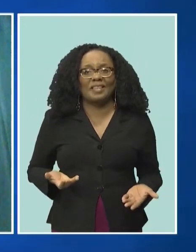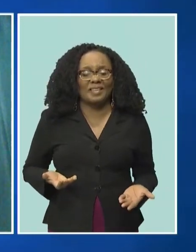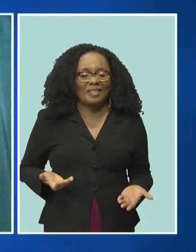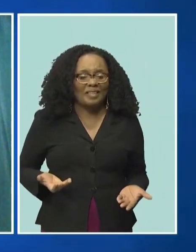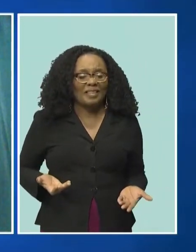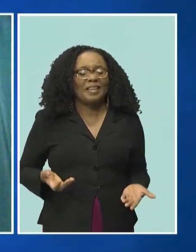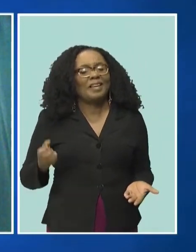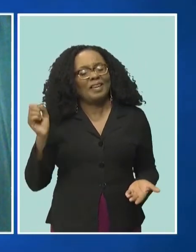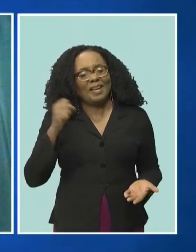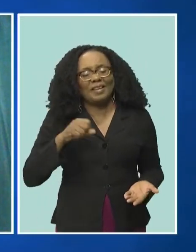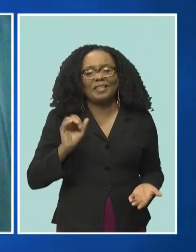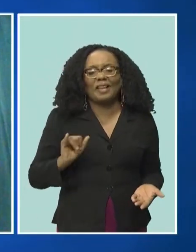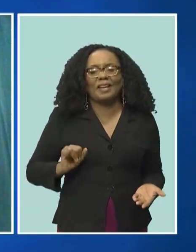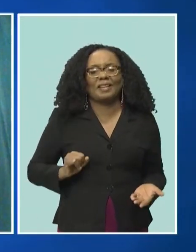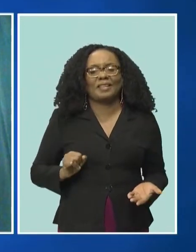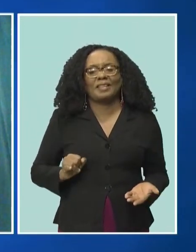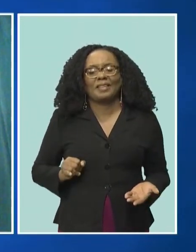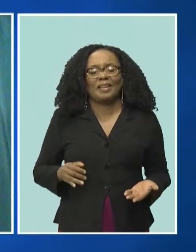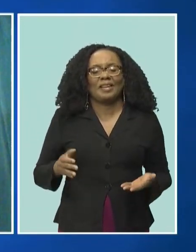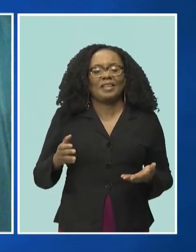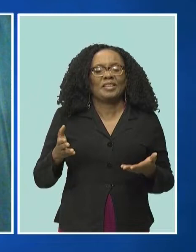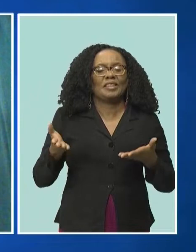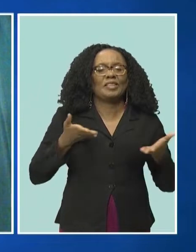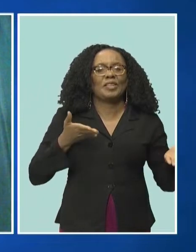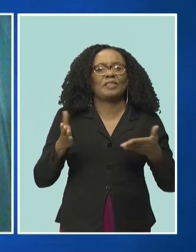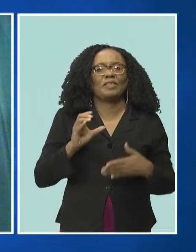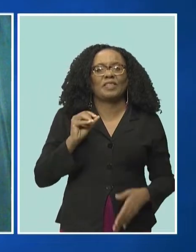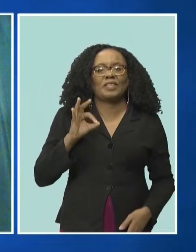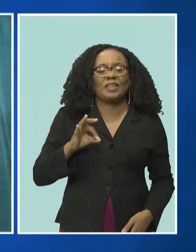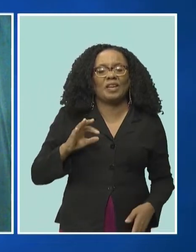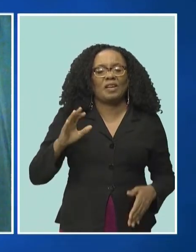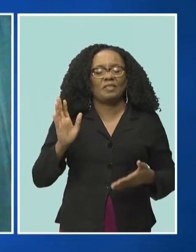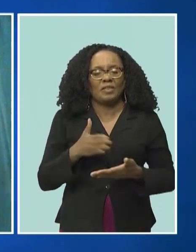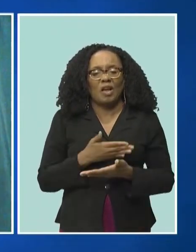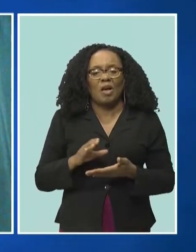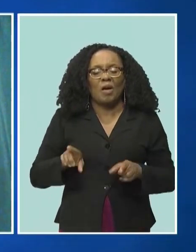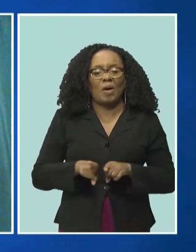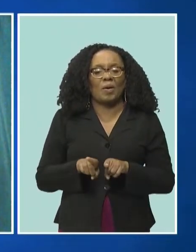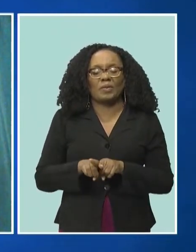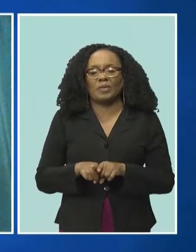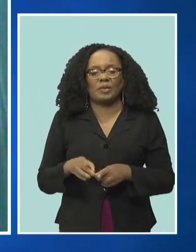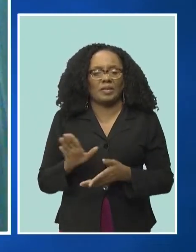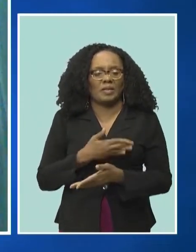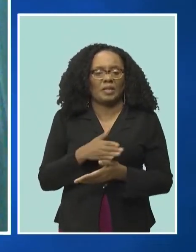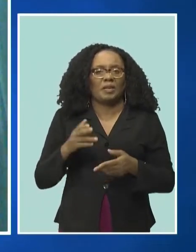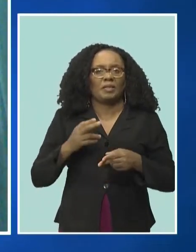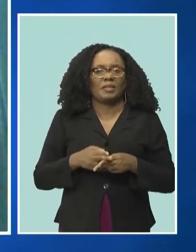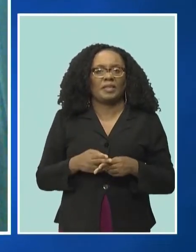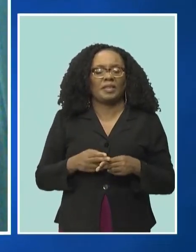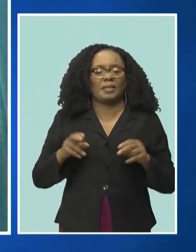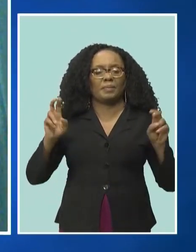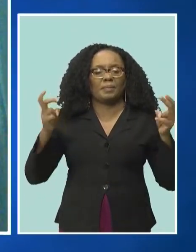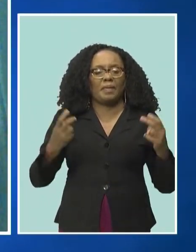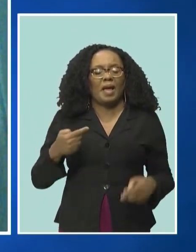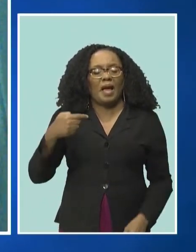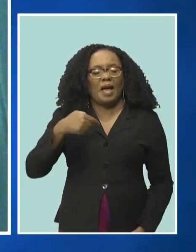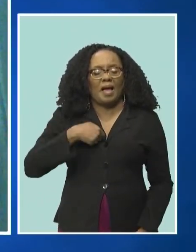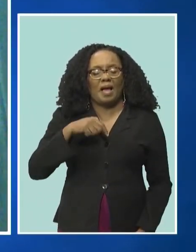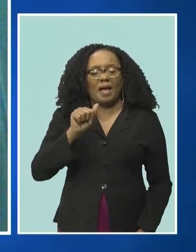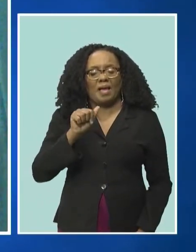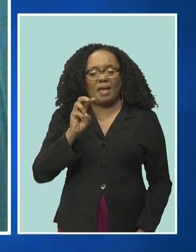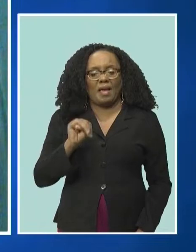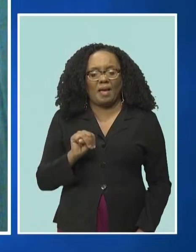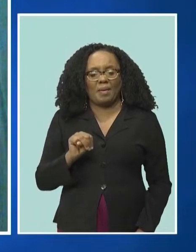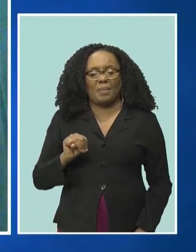Service of song, because we're gonna feature that song "I Am Amazed" by our own Kean Walters, who's also part of the group, and we